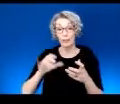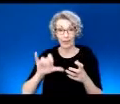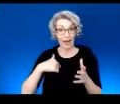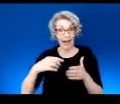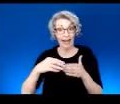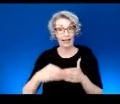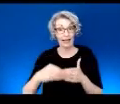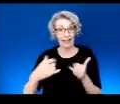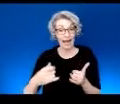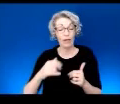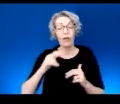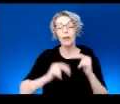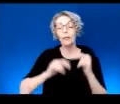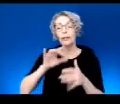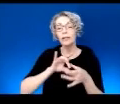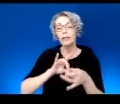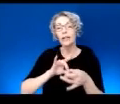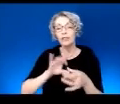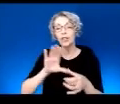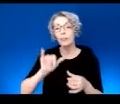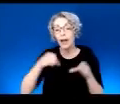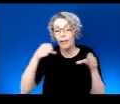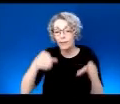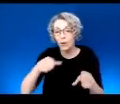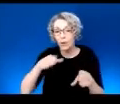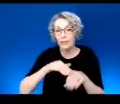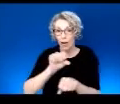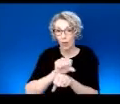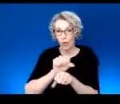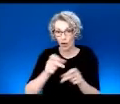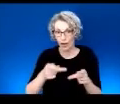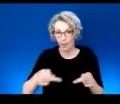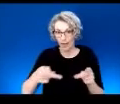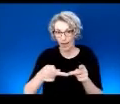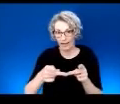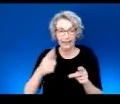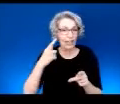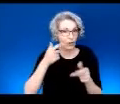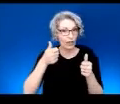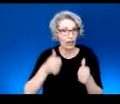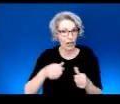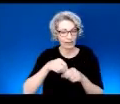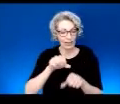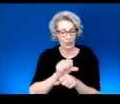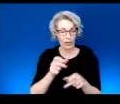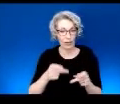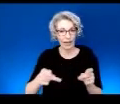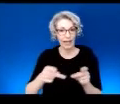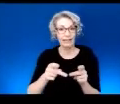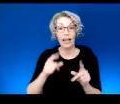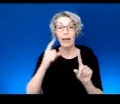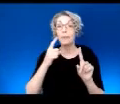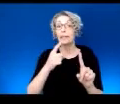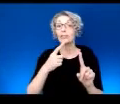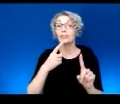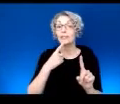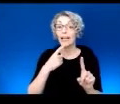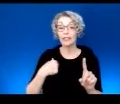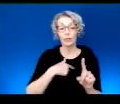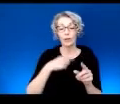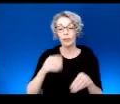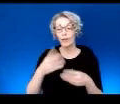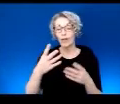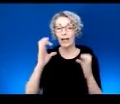by focusing on hearing loss in the workplace. As our mission states, we provide education, support,